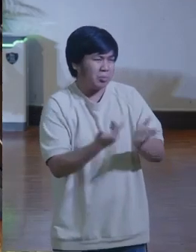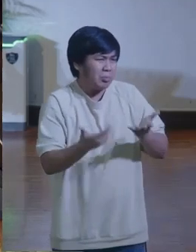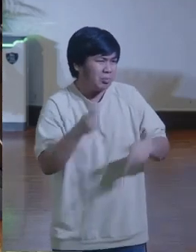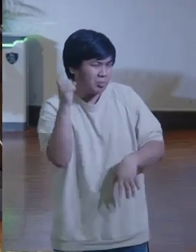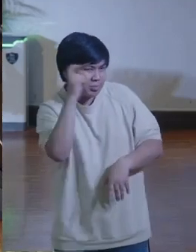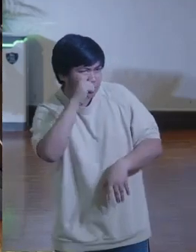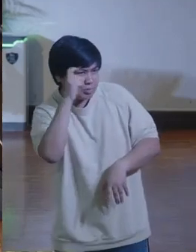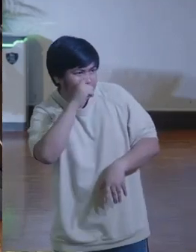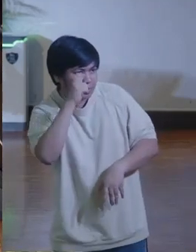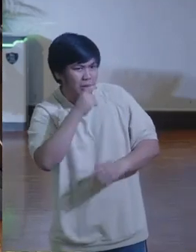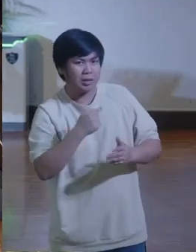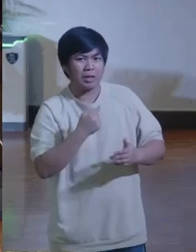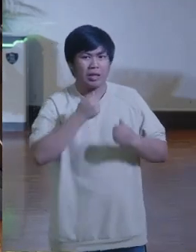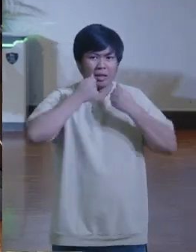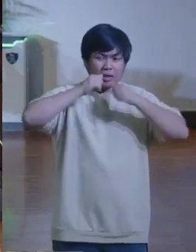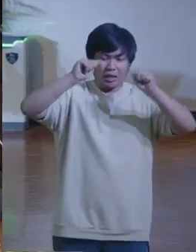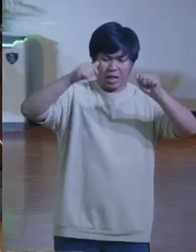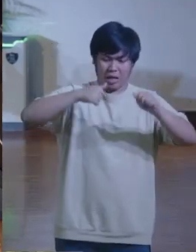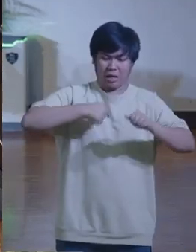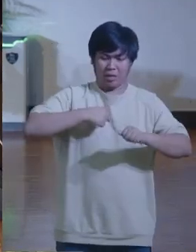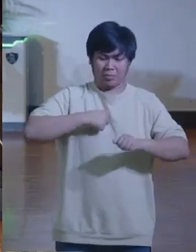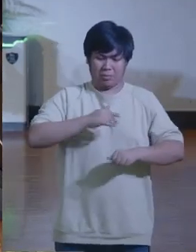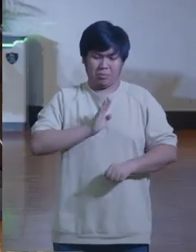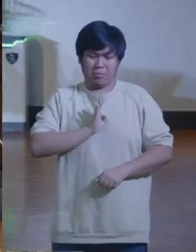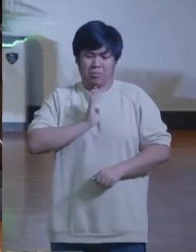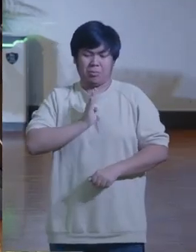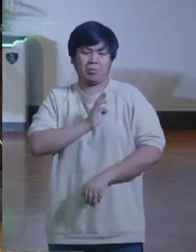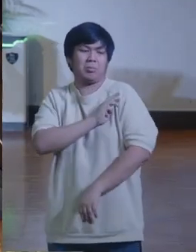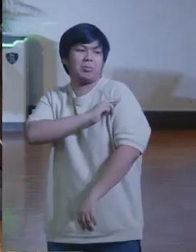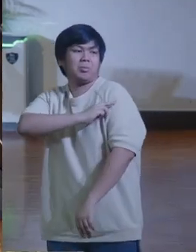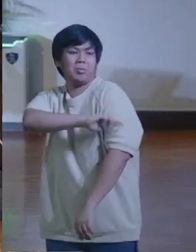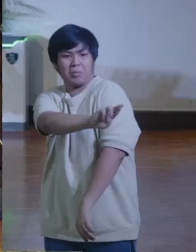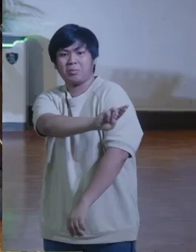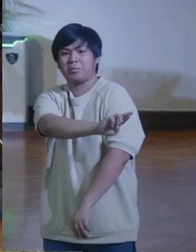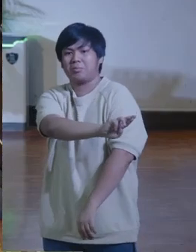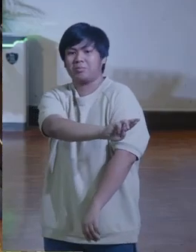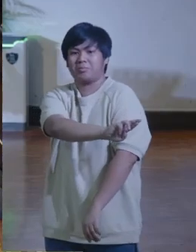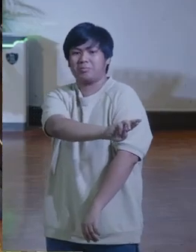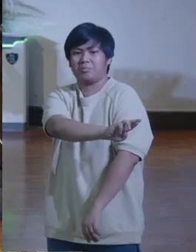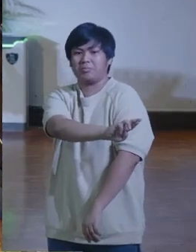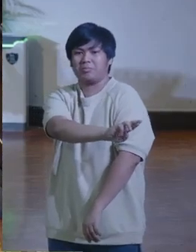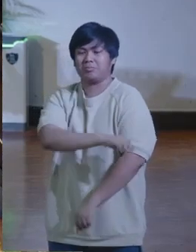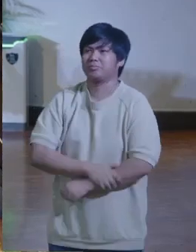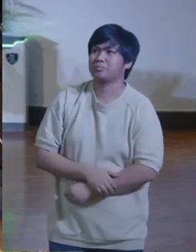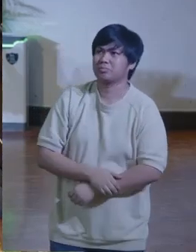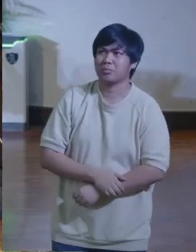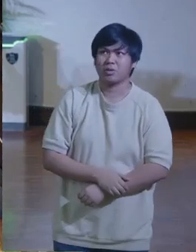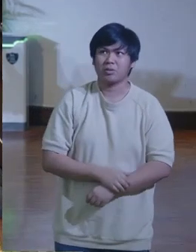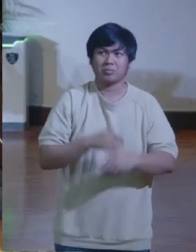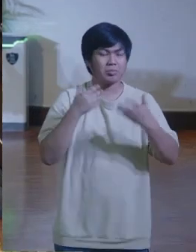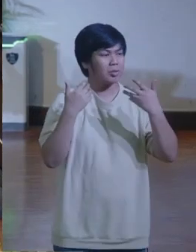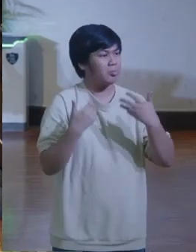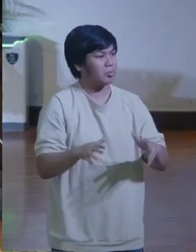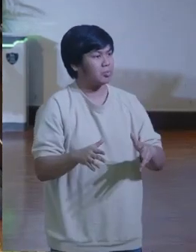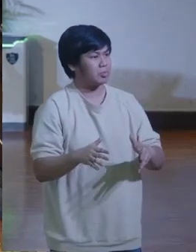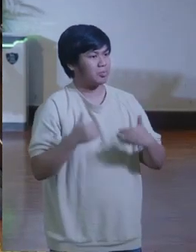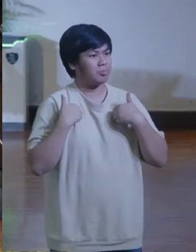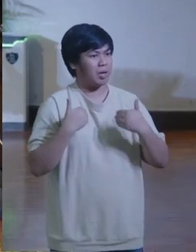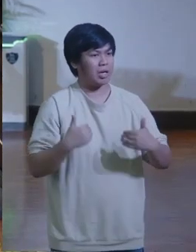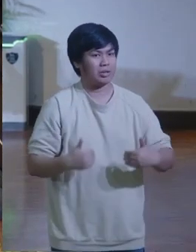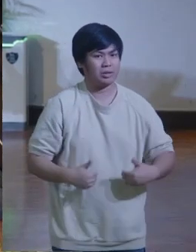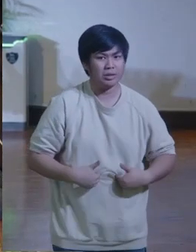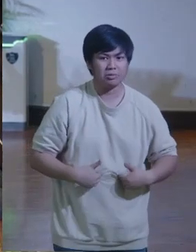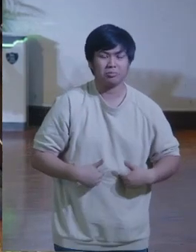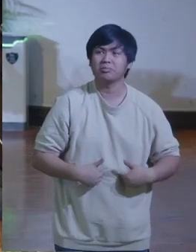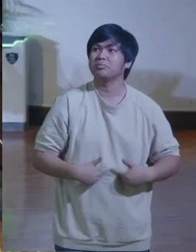wisdom in promoting self-made religion and asceticism and severity to the body,